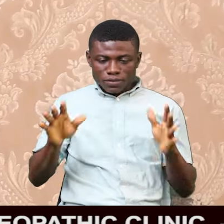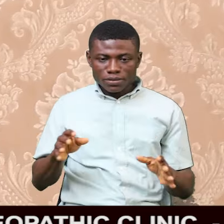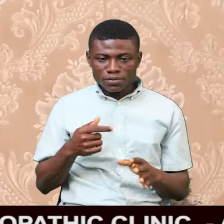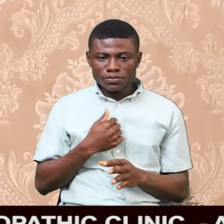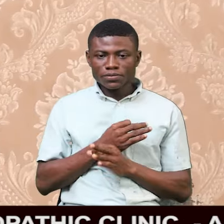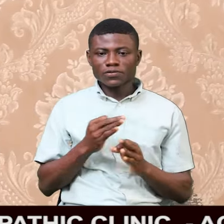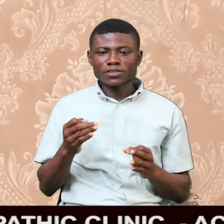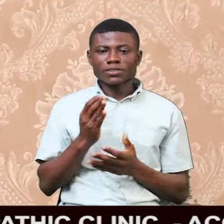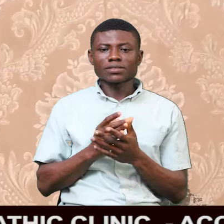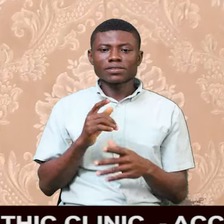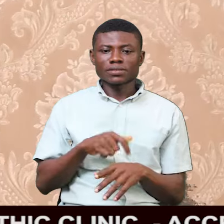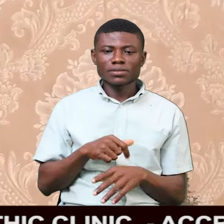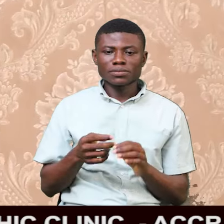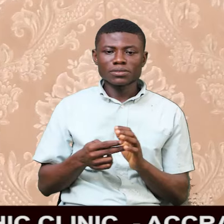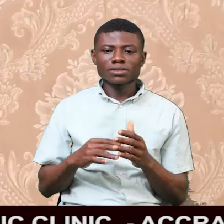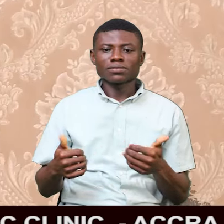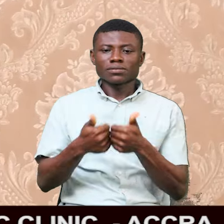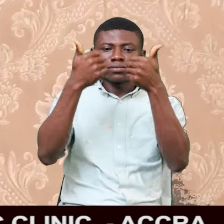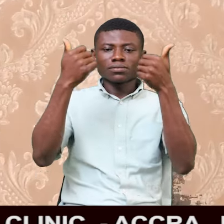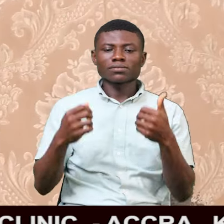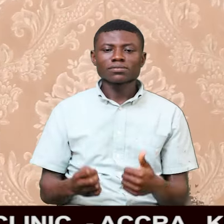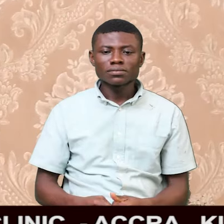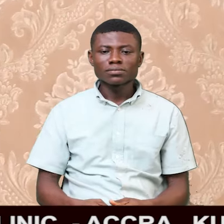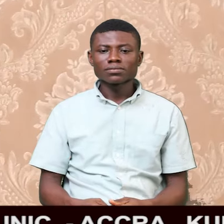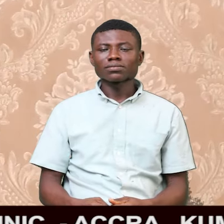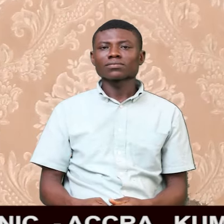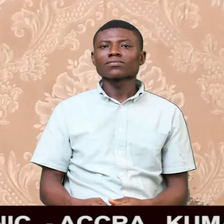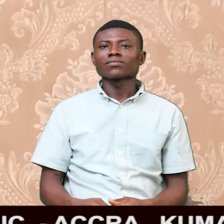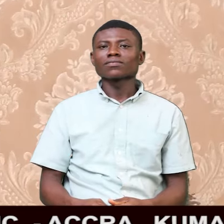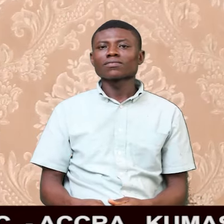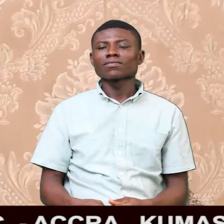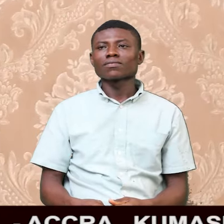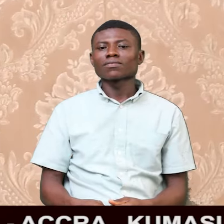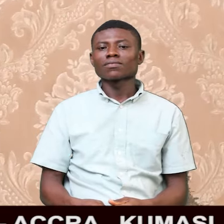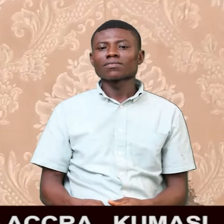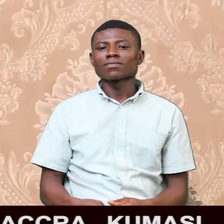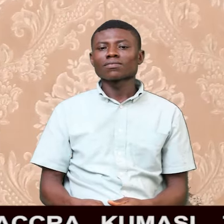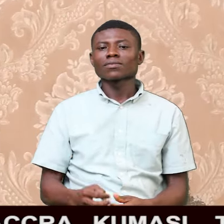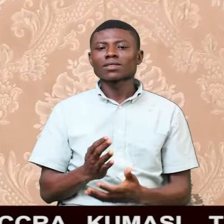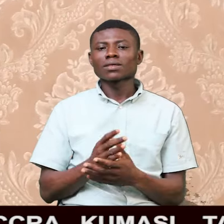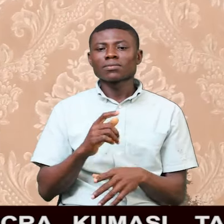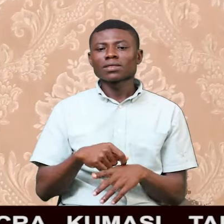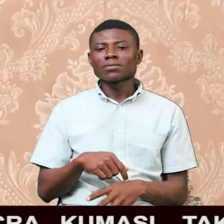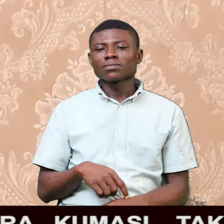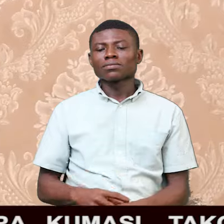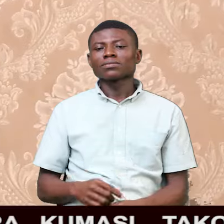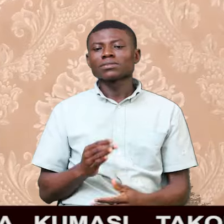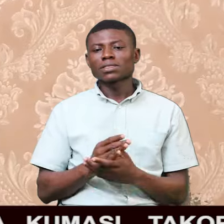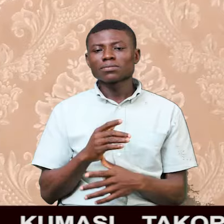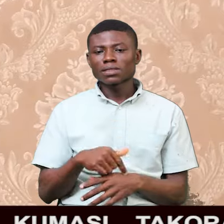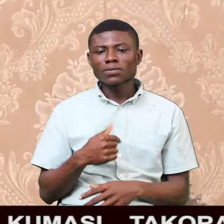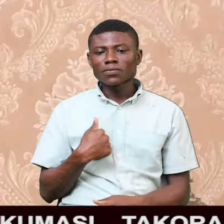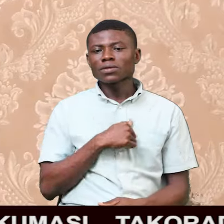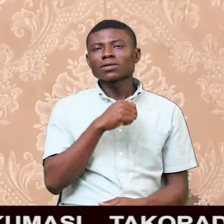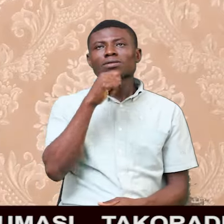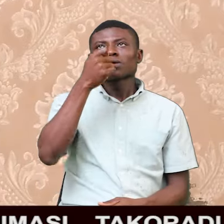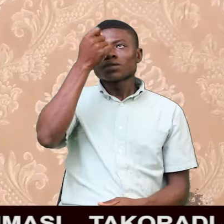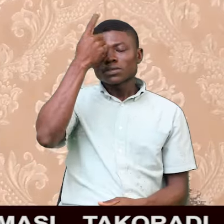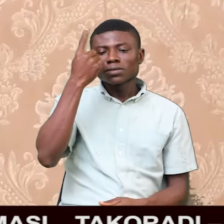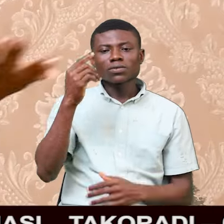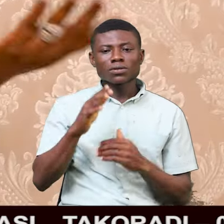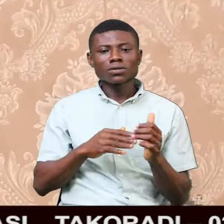sometimes no na akoy clash okay na nimdie ni ho na nimdie ni ho se se ni